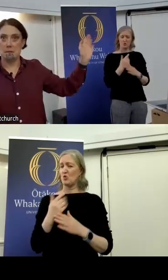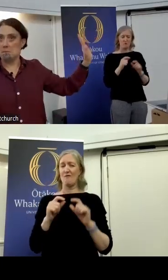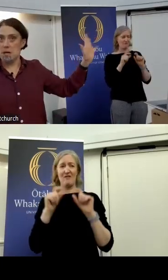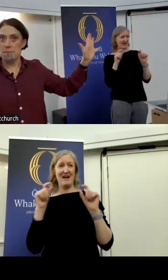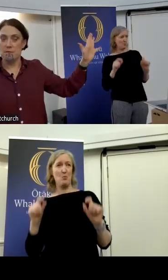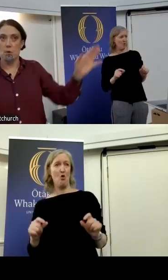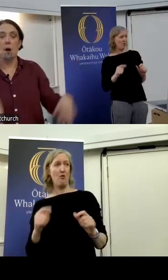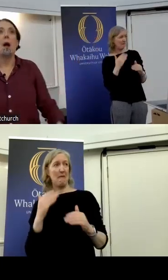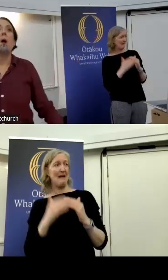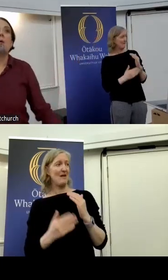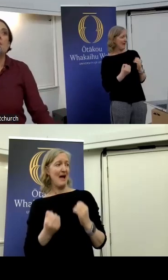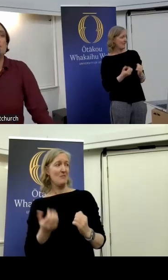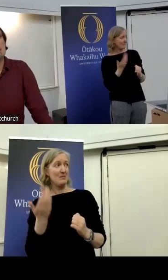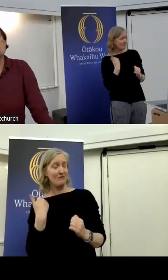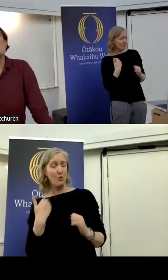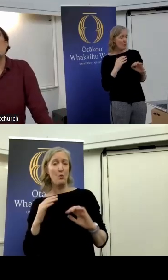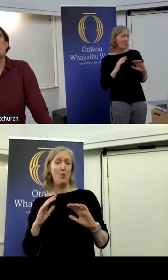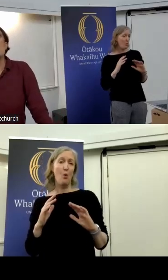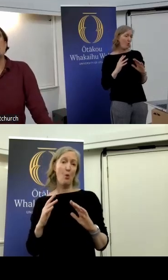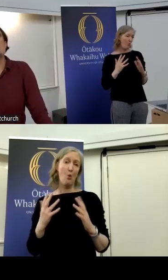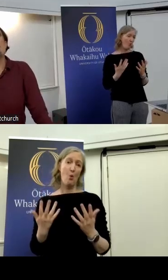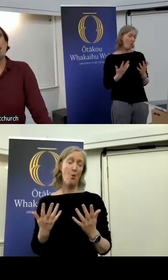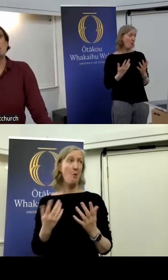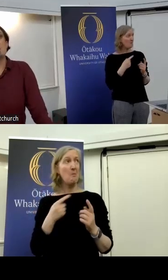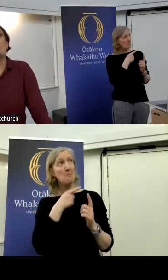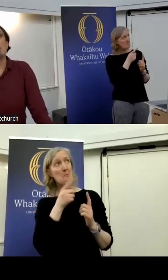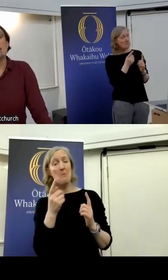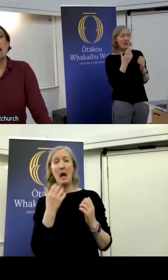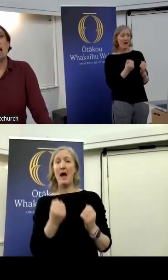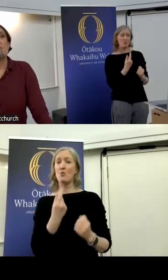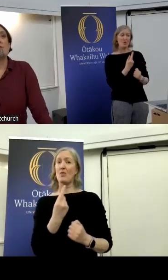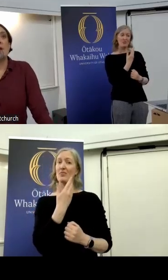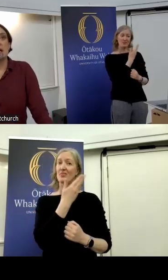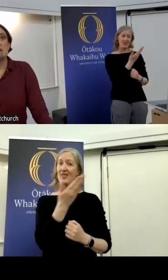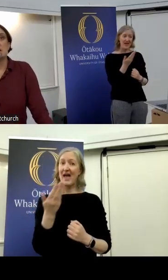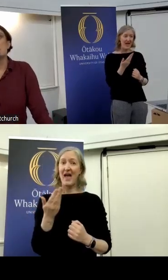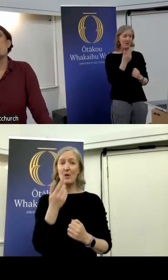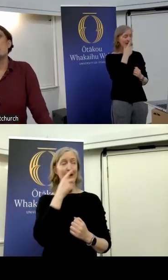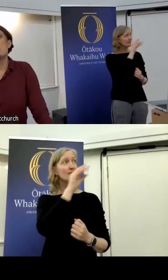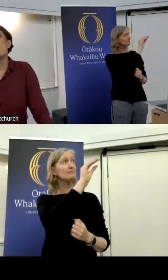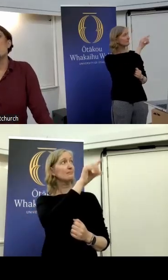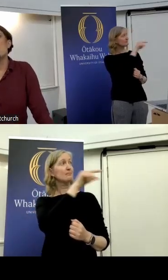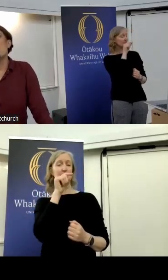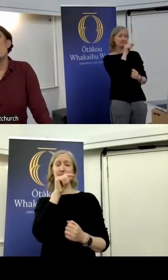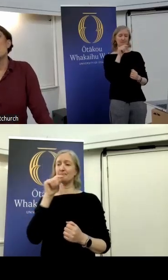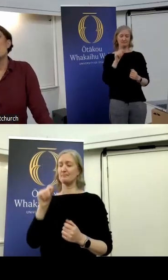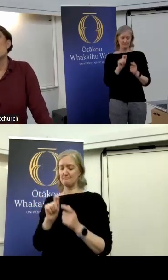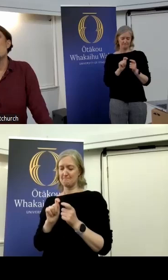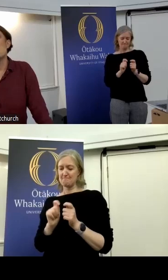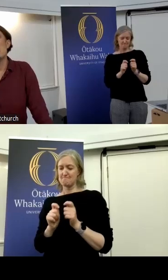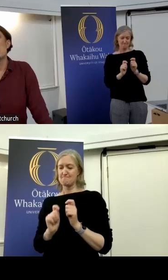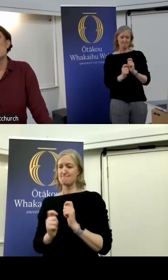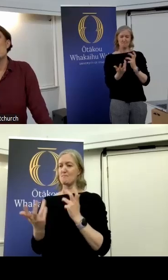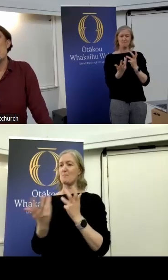never been done before, or is there one that we could base it on and refine it so that it was suitable for the